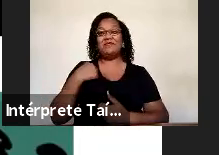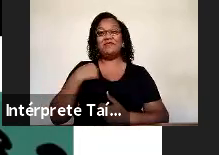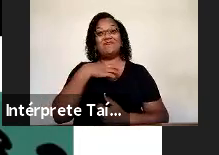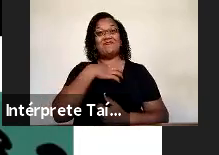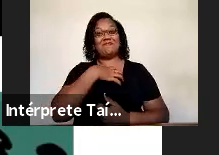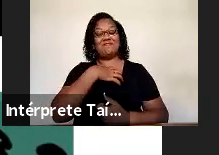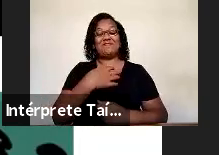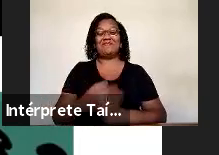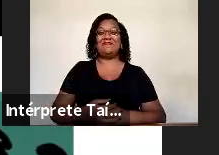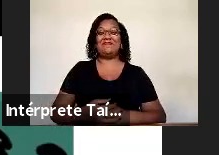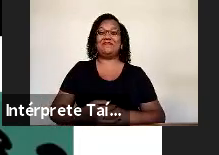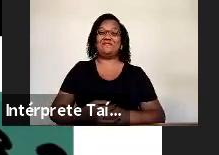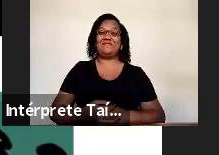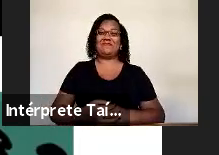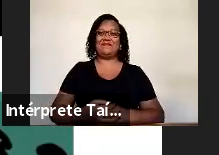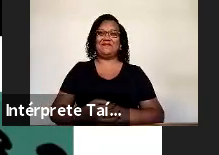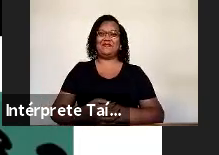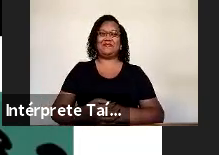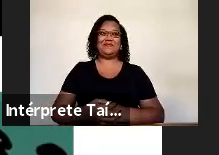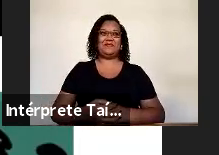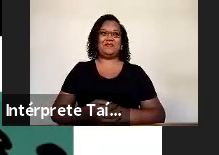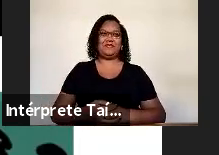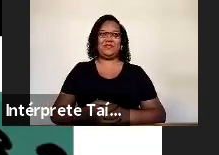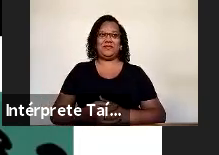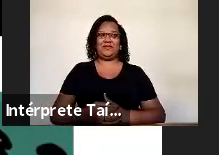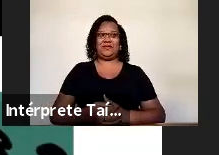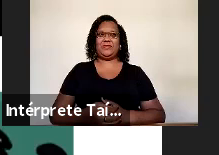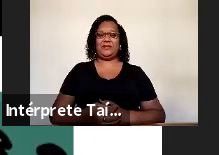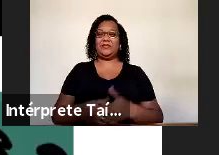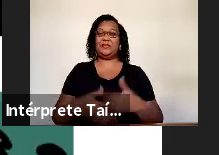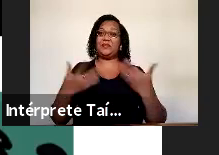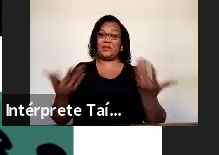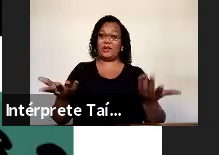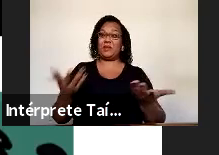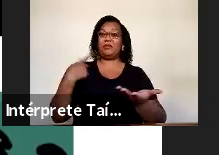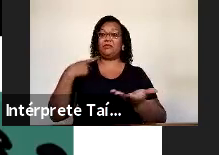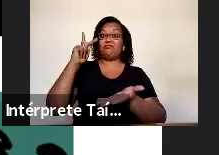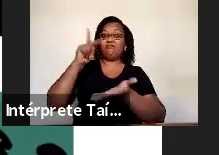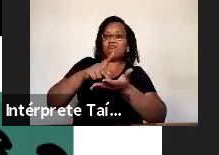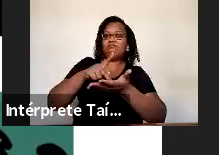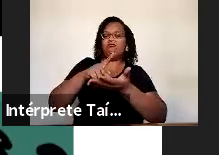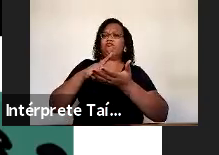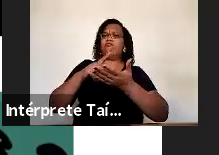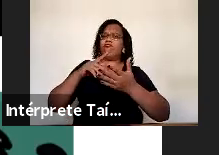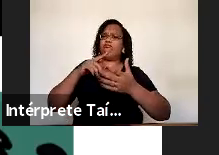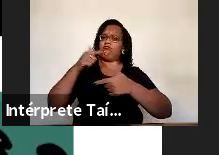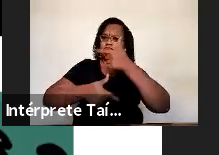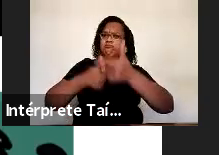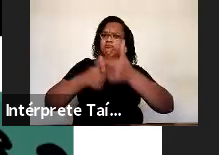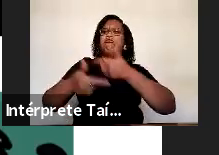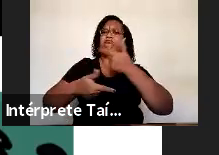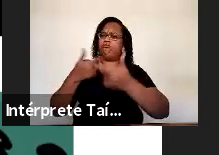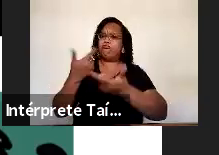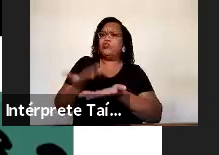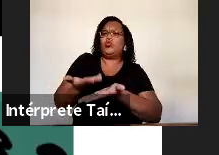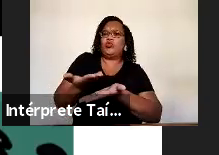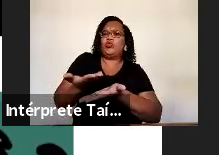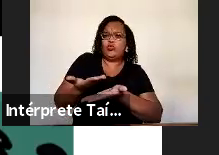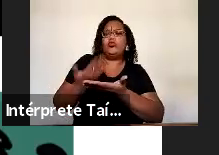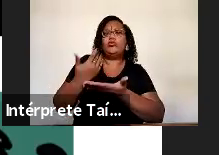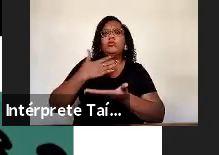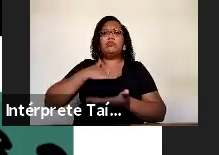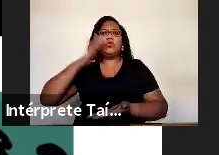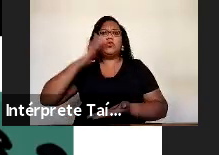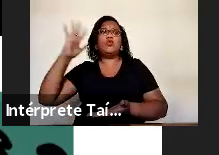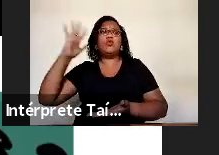So I really invested in the career. This is me in a conference with some of my laboratory colleagues. And I went